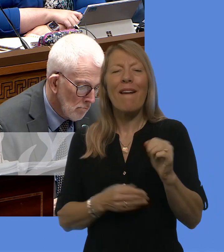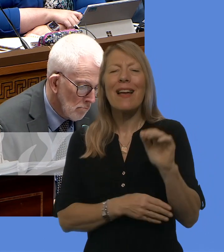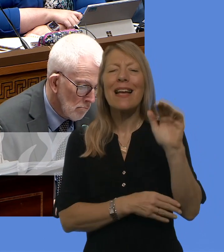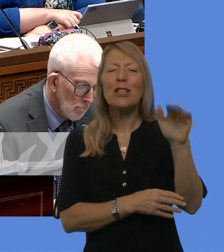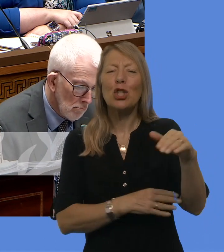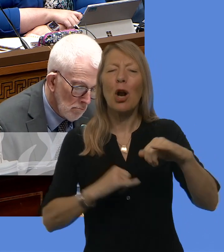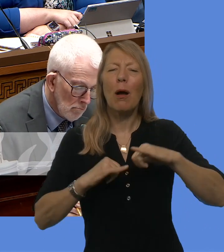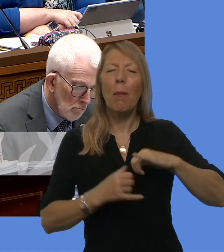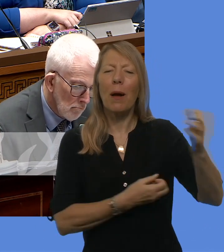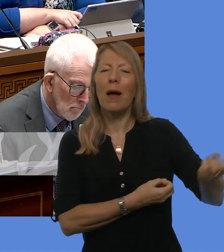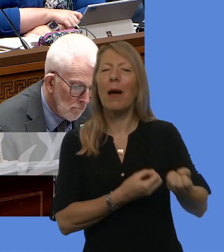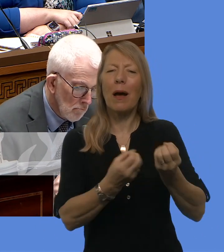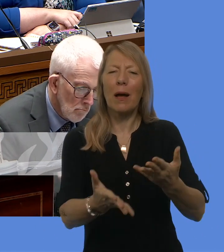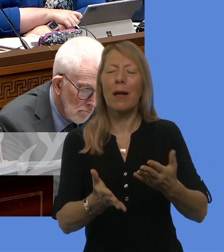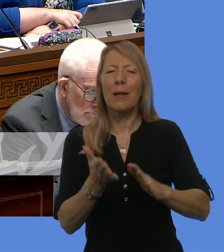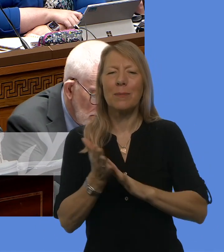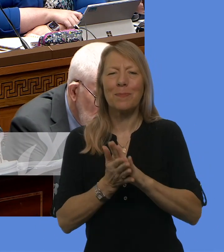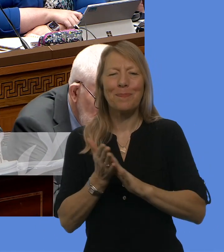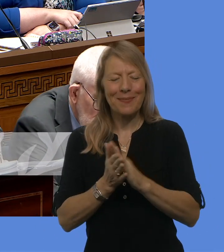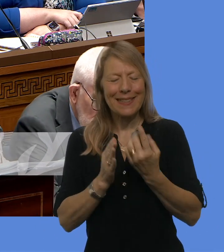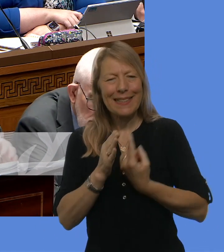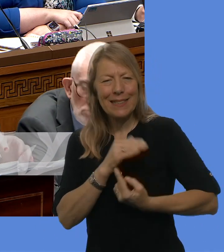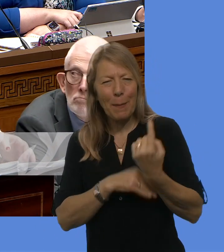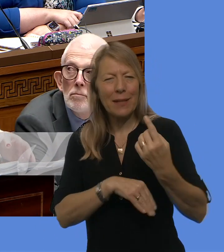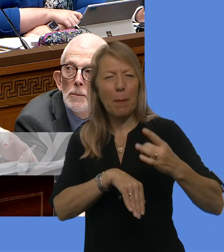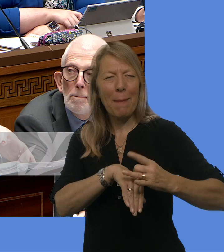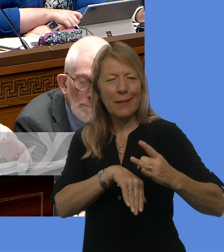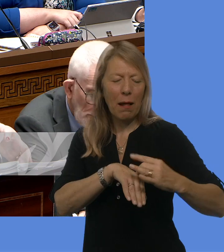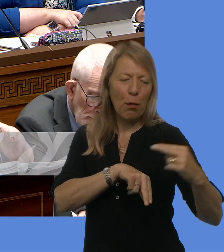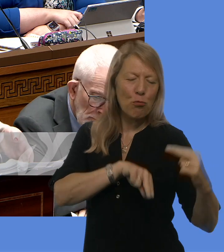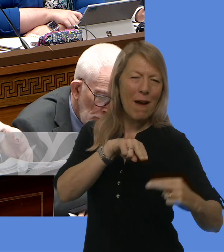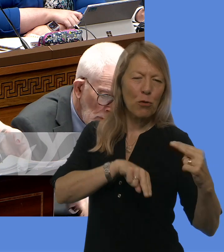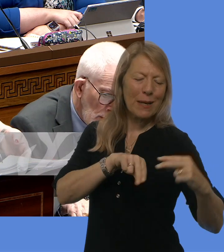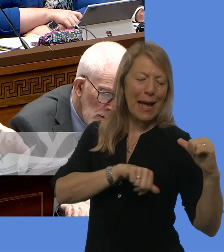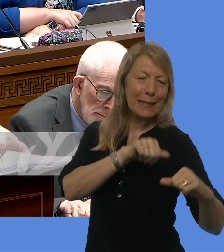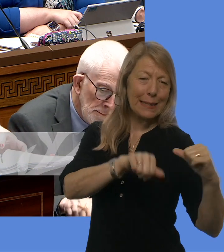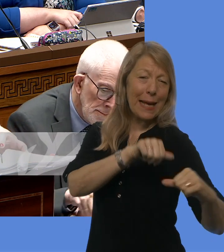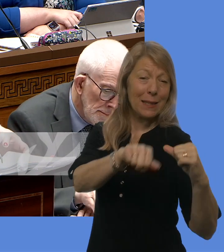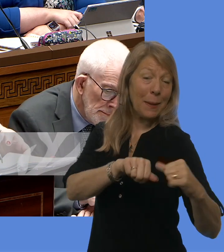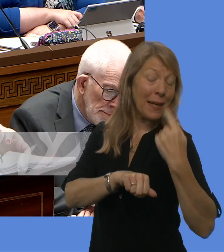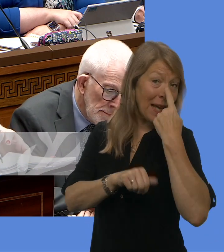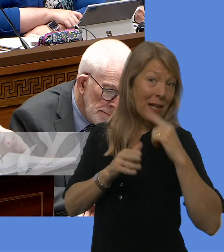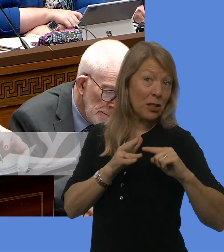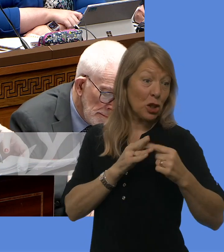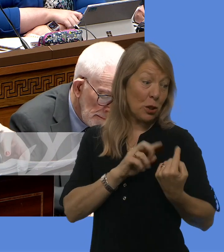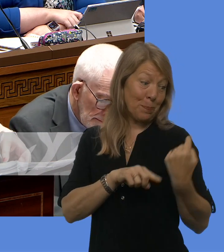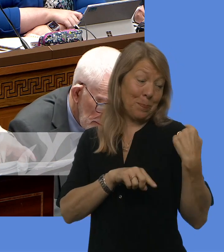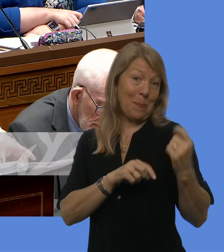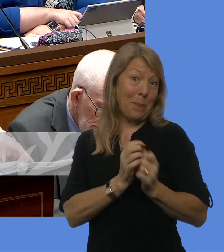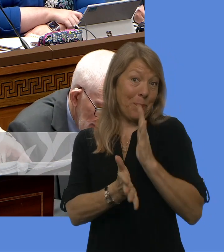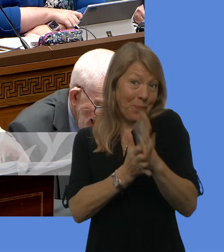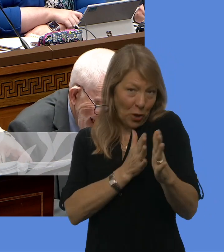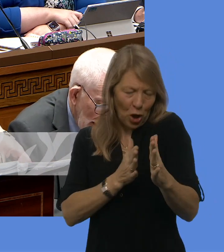which has allowed the independent medical referee assessment process to commence on the 4th of March this year. Officials have instructed the supplier to procure